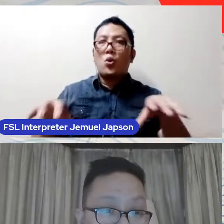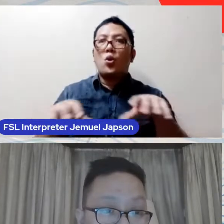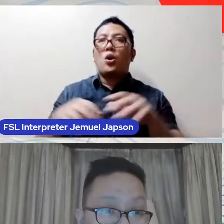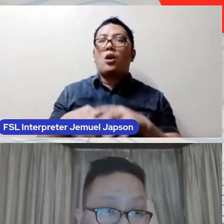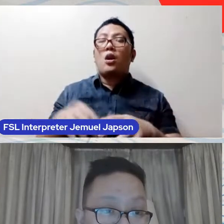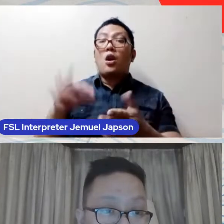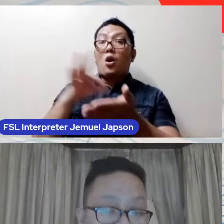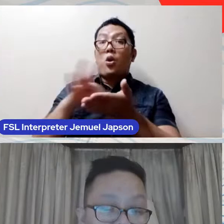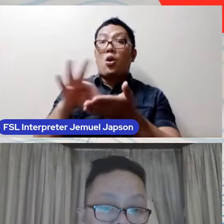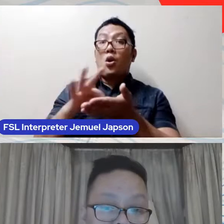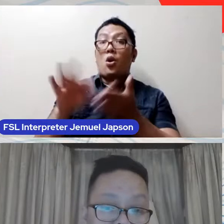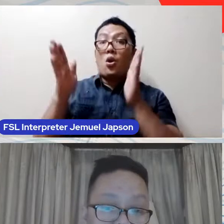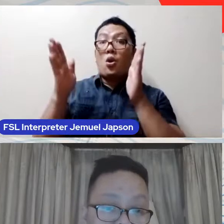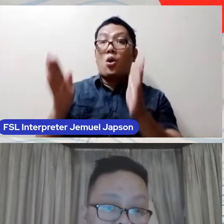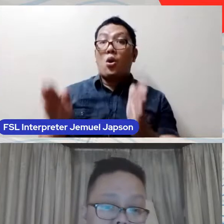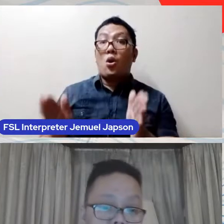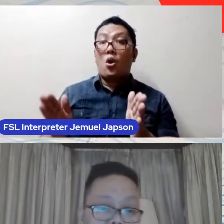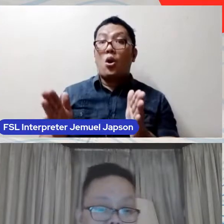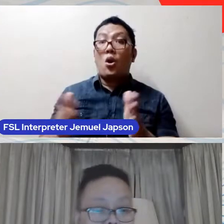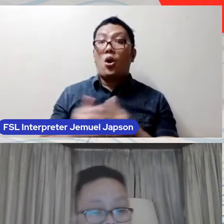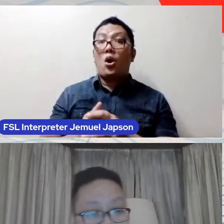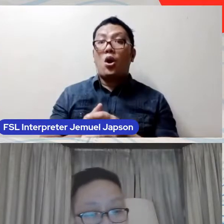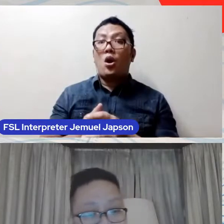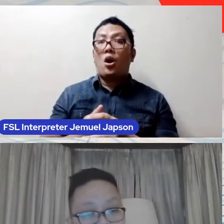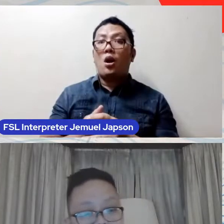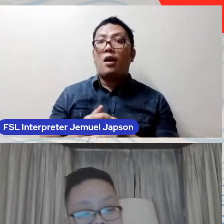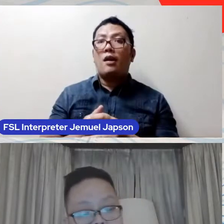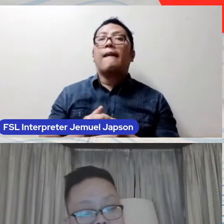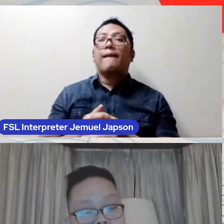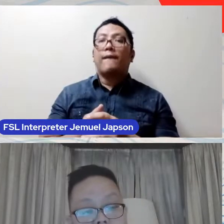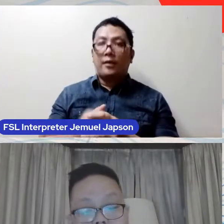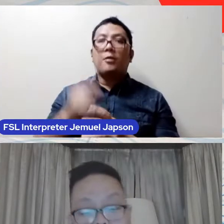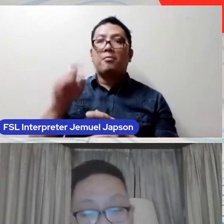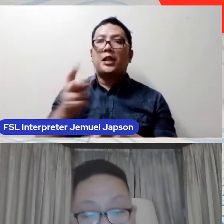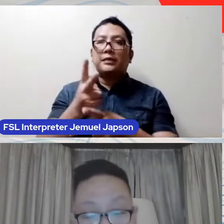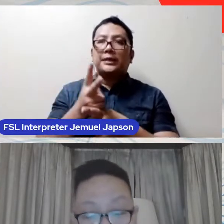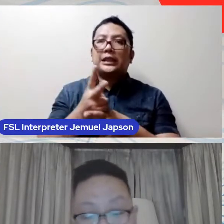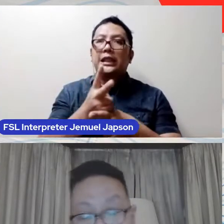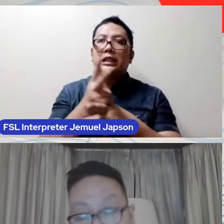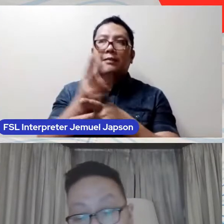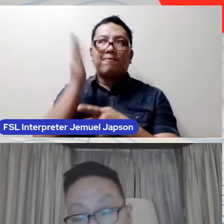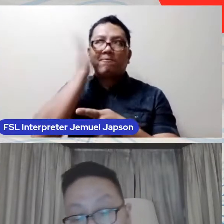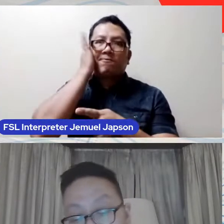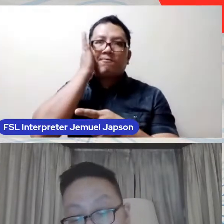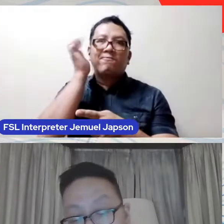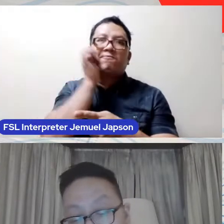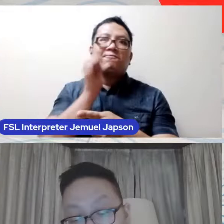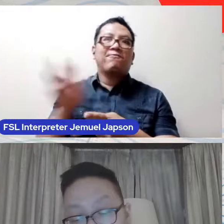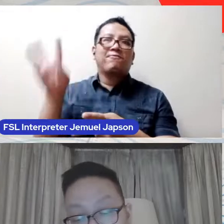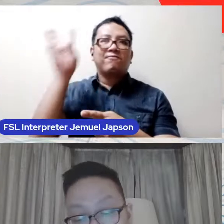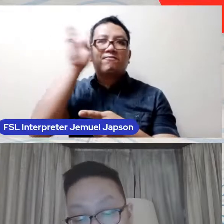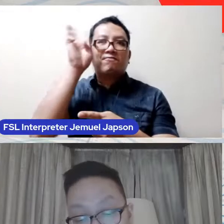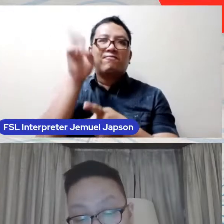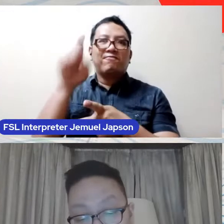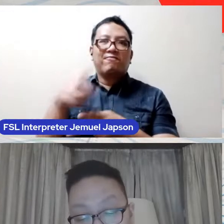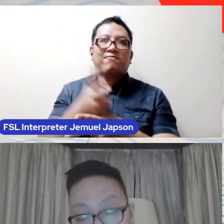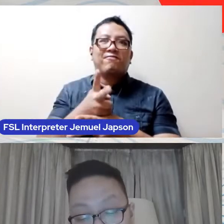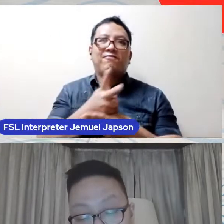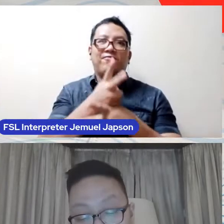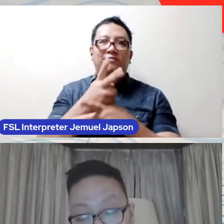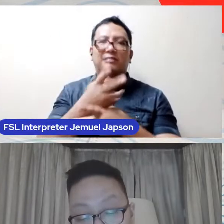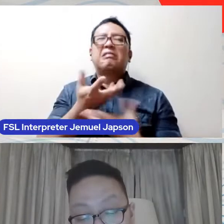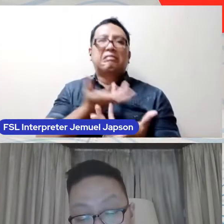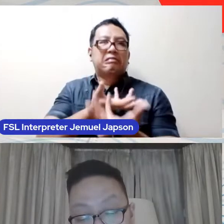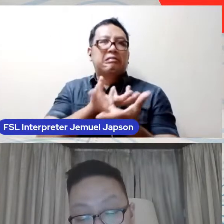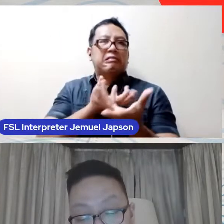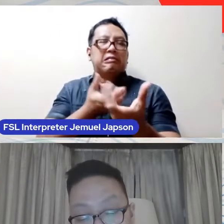auditors are really conditioned to be very careful and talagang faithful to the process,